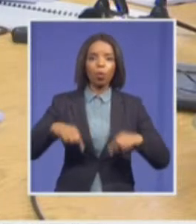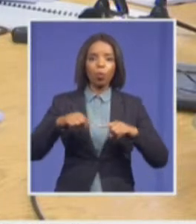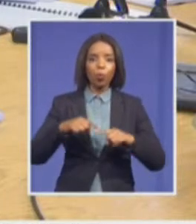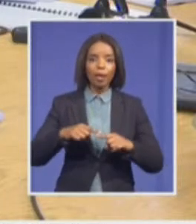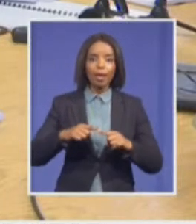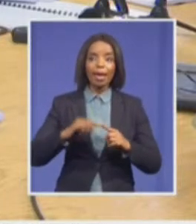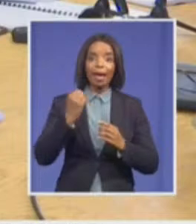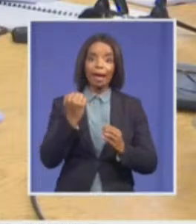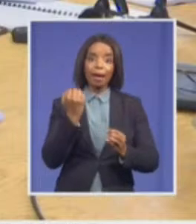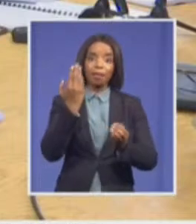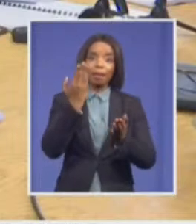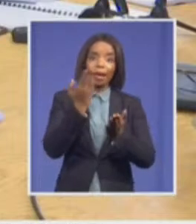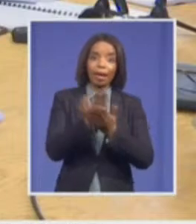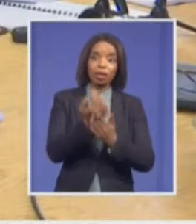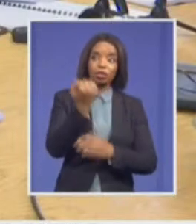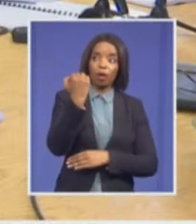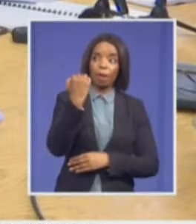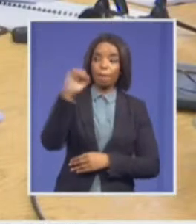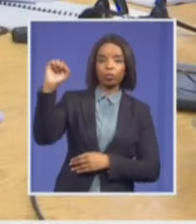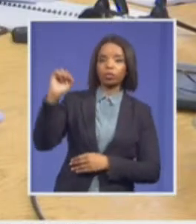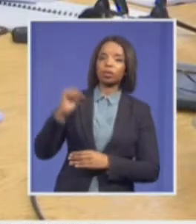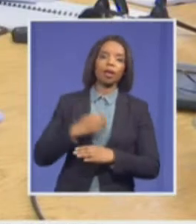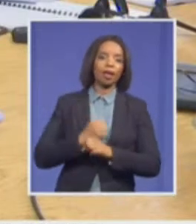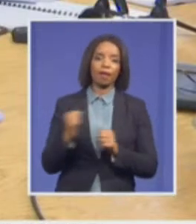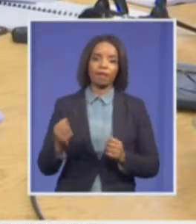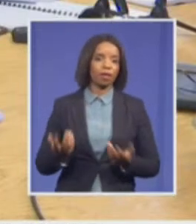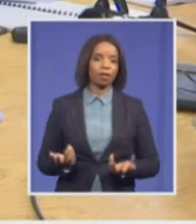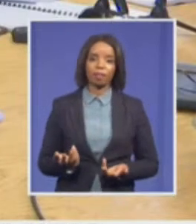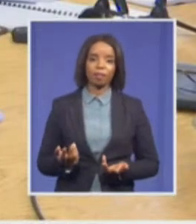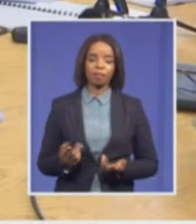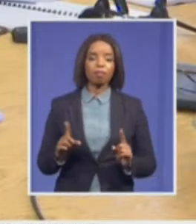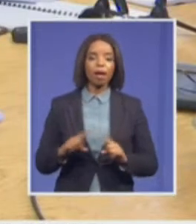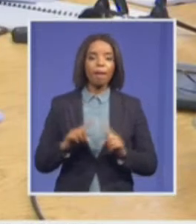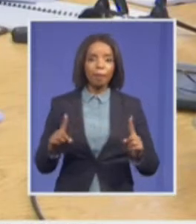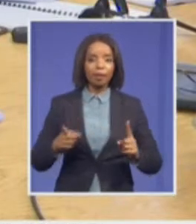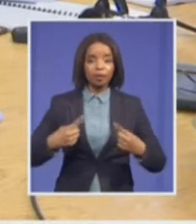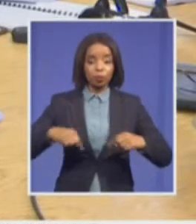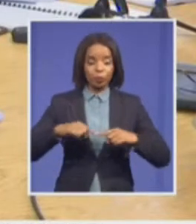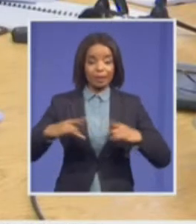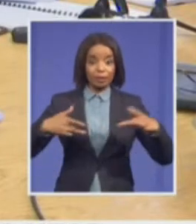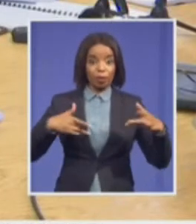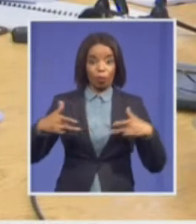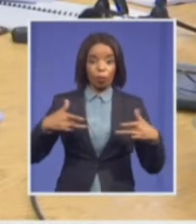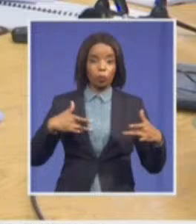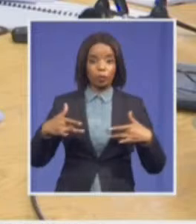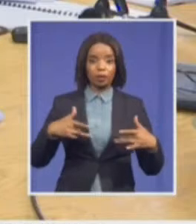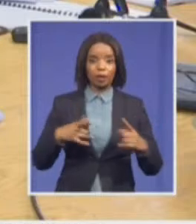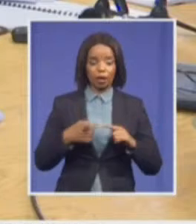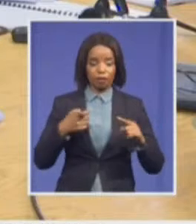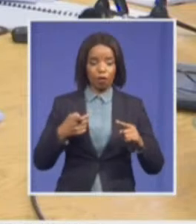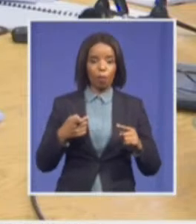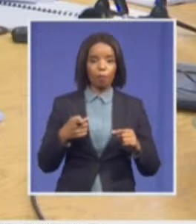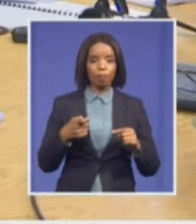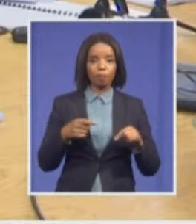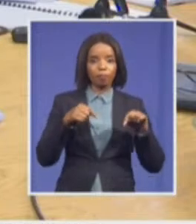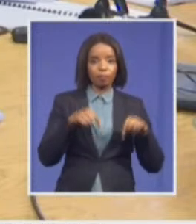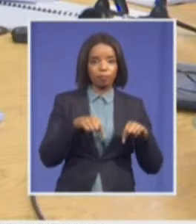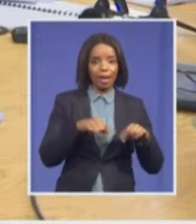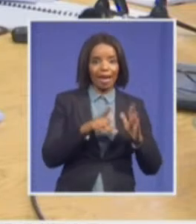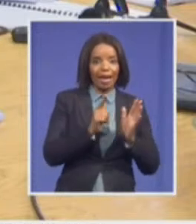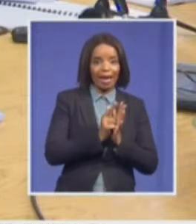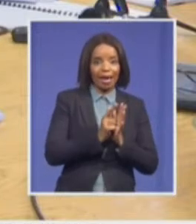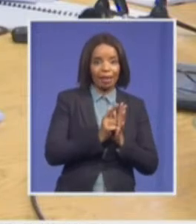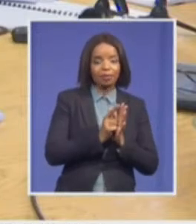Part of what was the concern from legal's point of view was the credibility of our source. Yes.